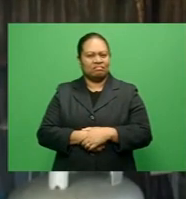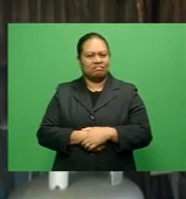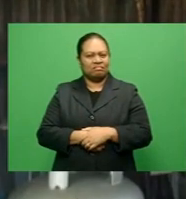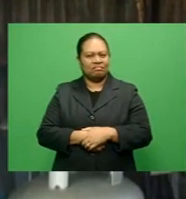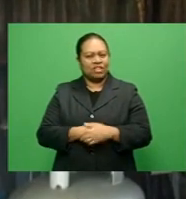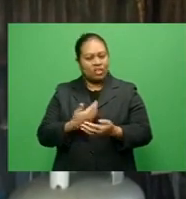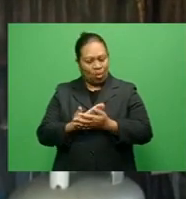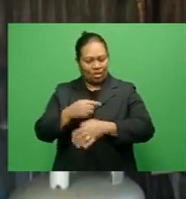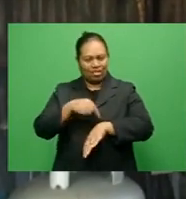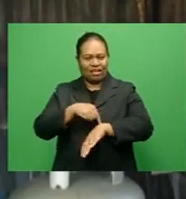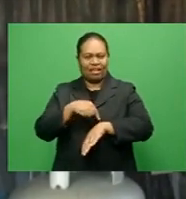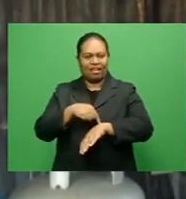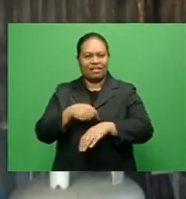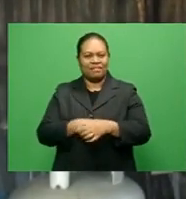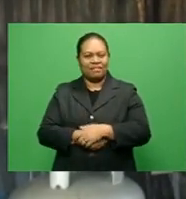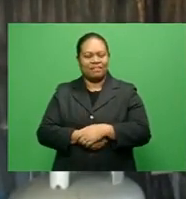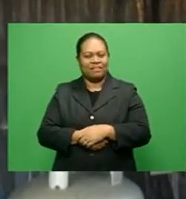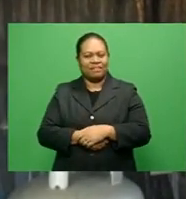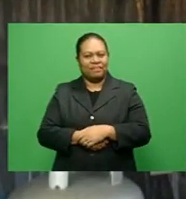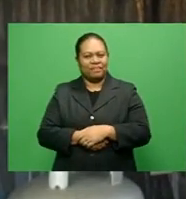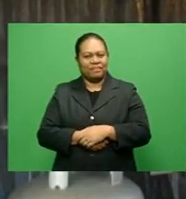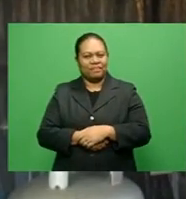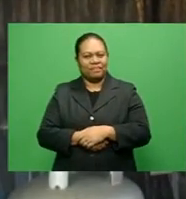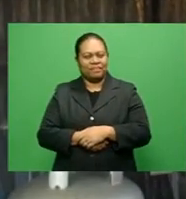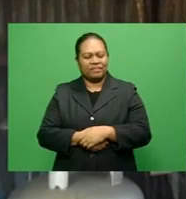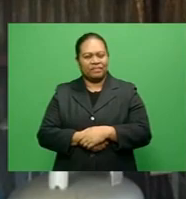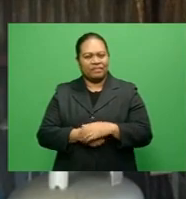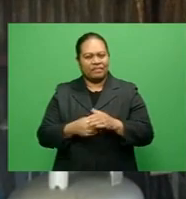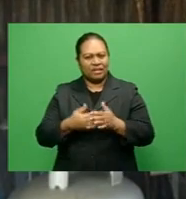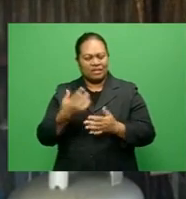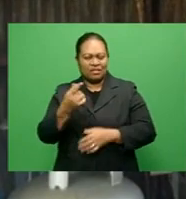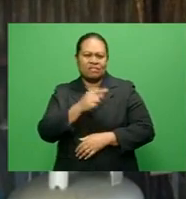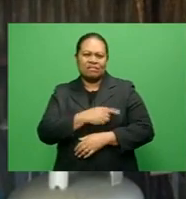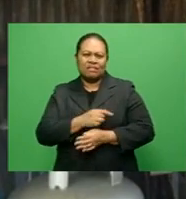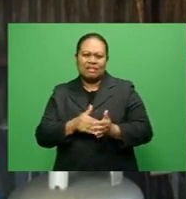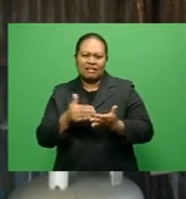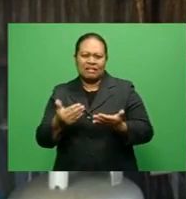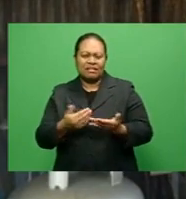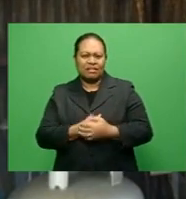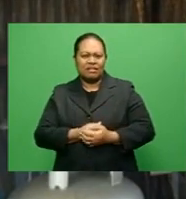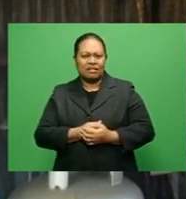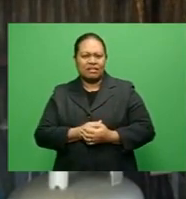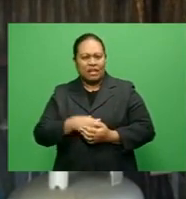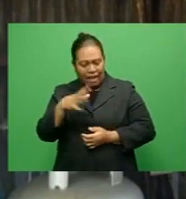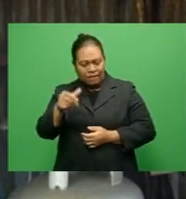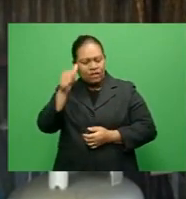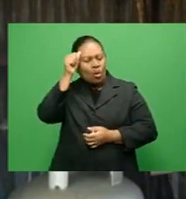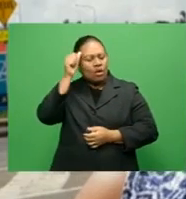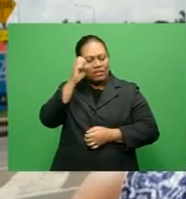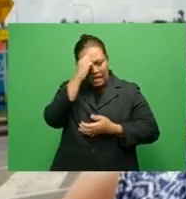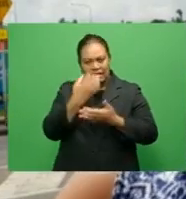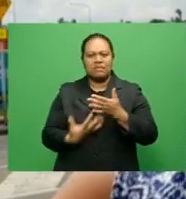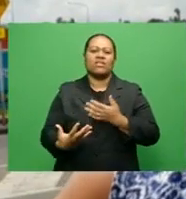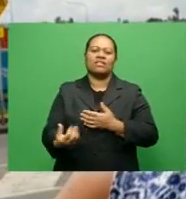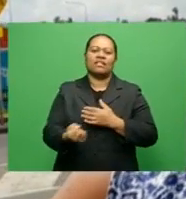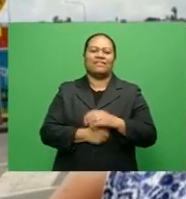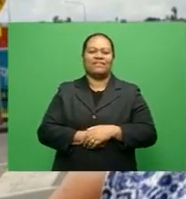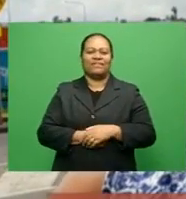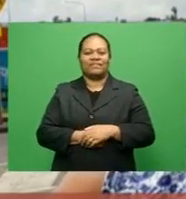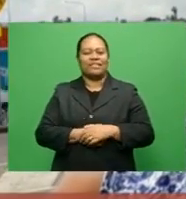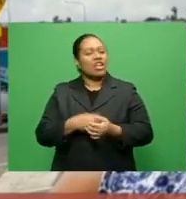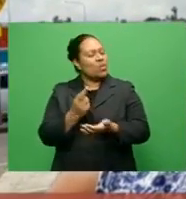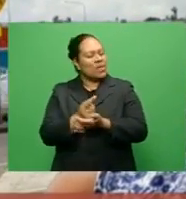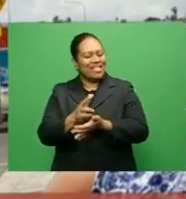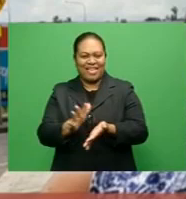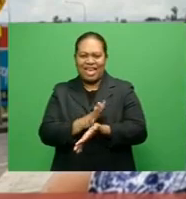and as far as rugby league sport is concerned, I think he got the knowledge and experience. I am really happy